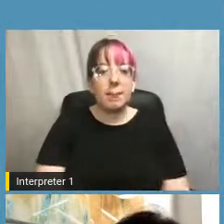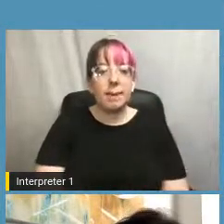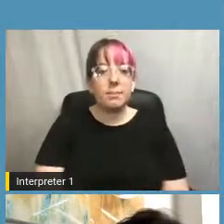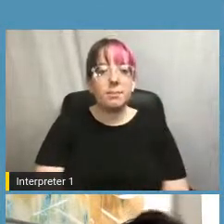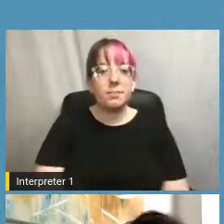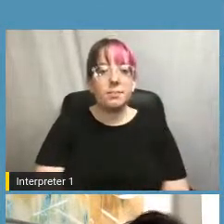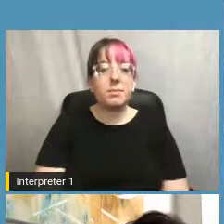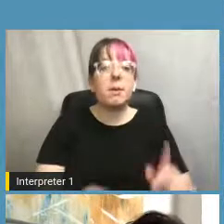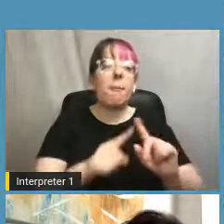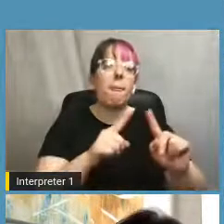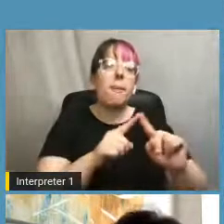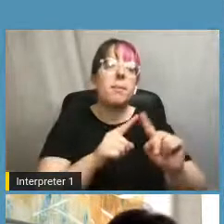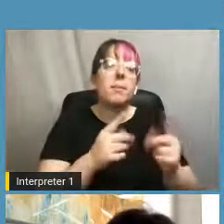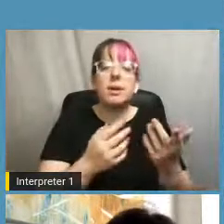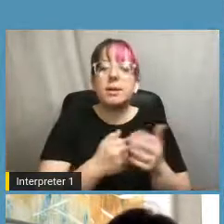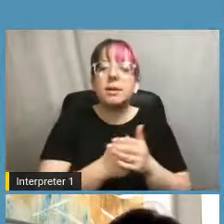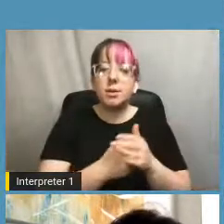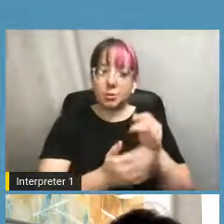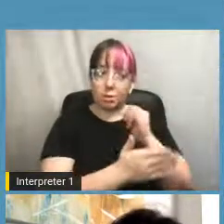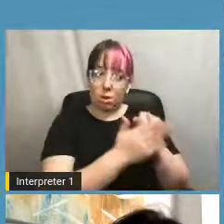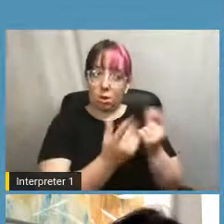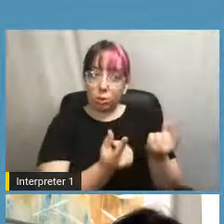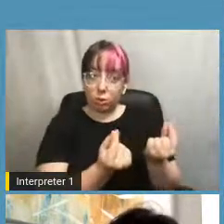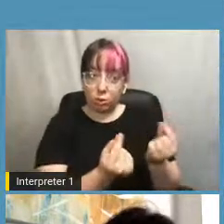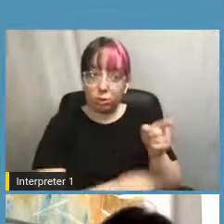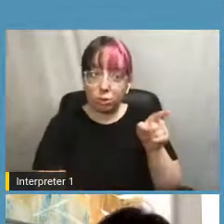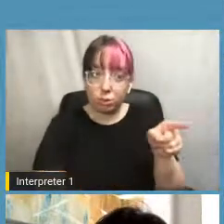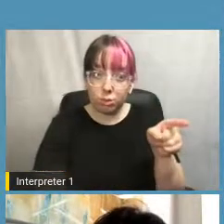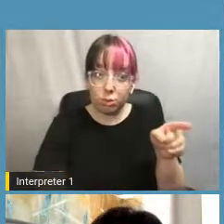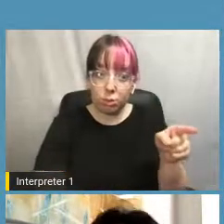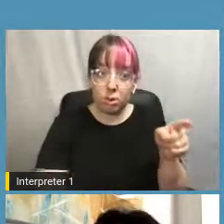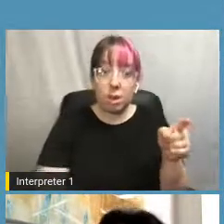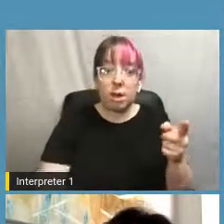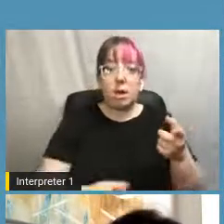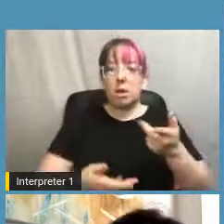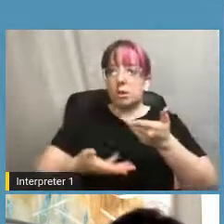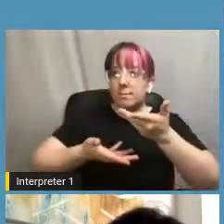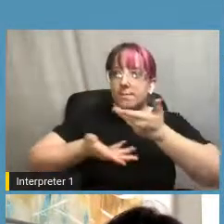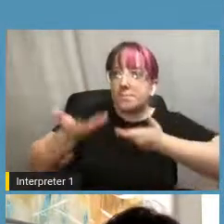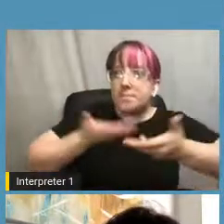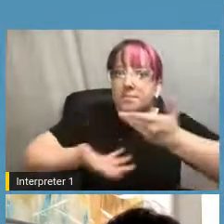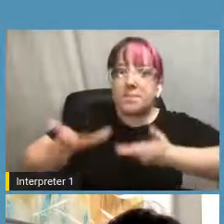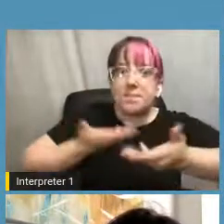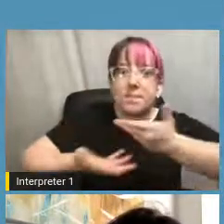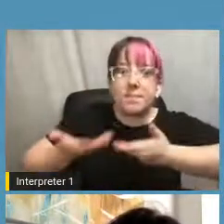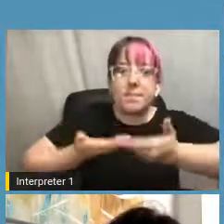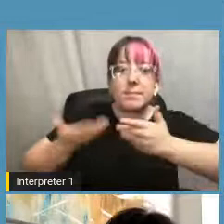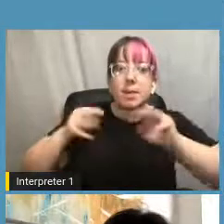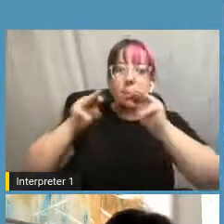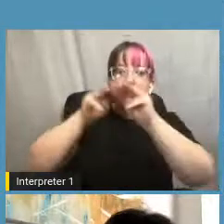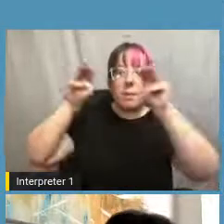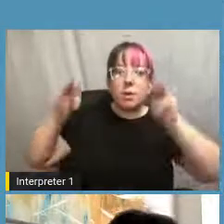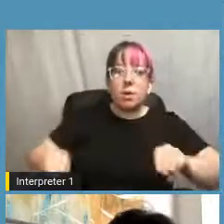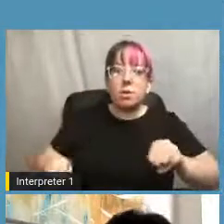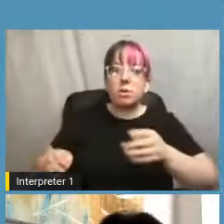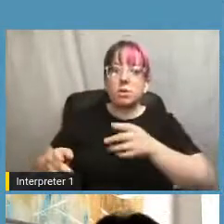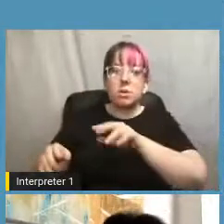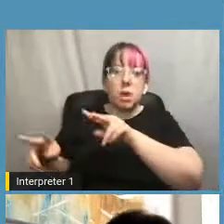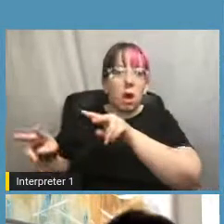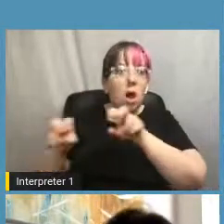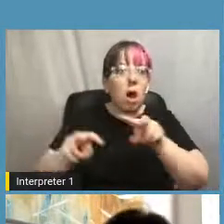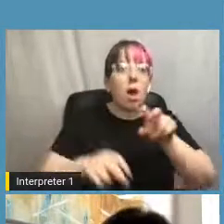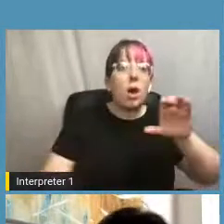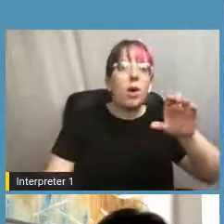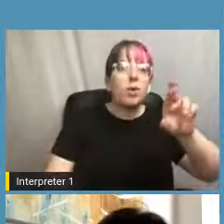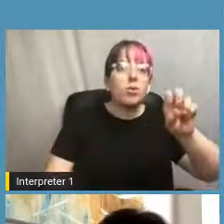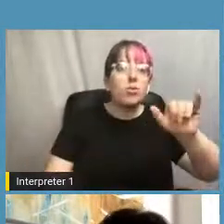But this artist, what he does is works that were supposed to be touched, open, interacted with, and now they're in museums locked behind crystal cases.